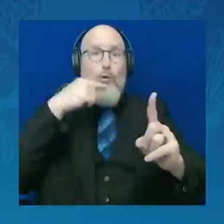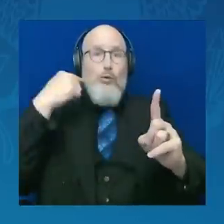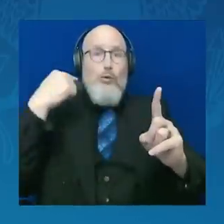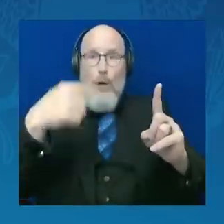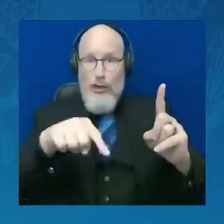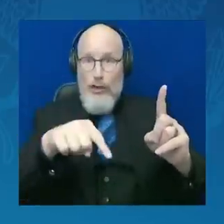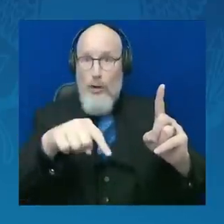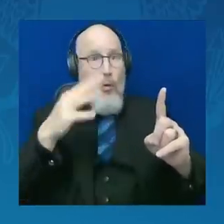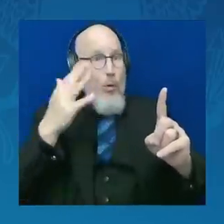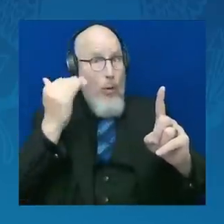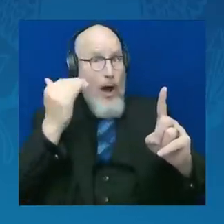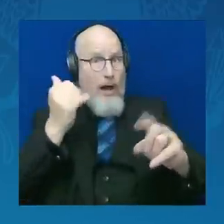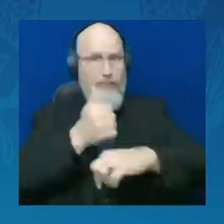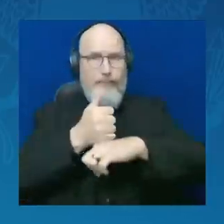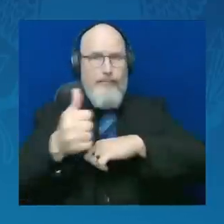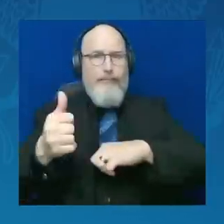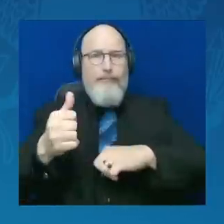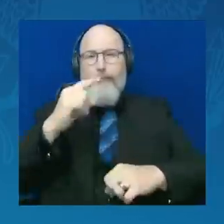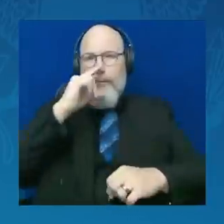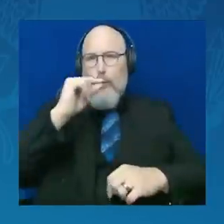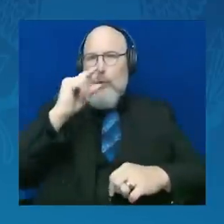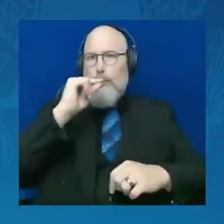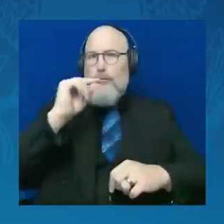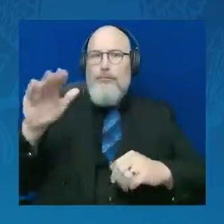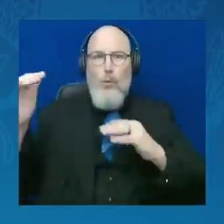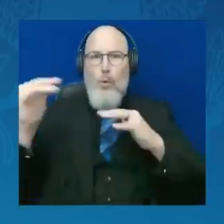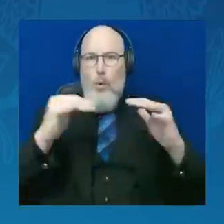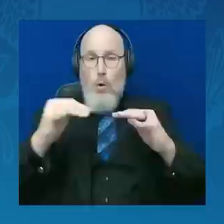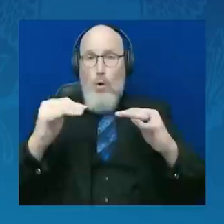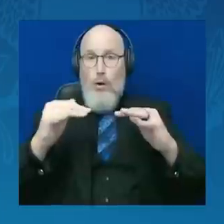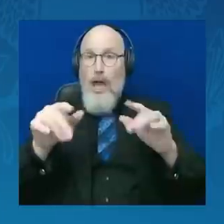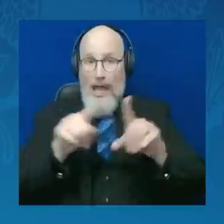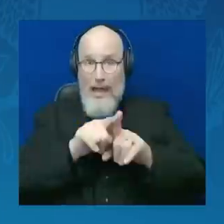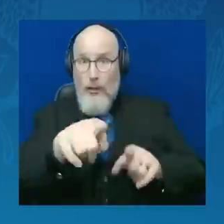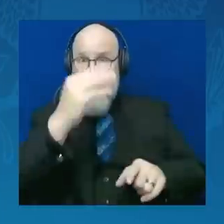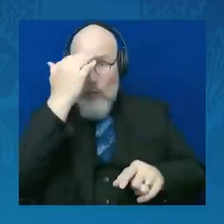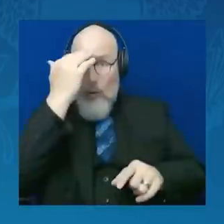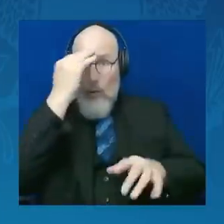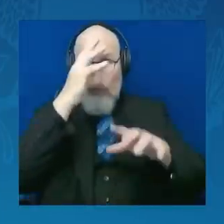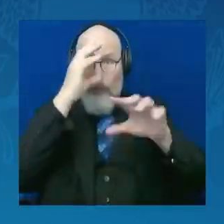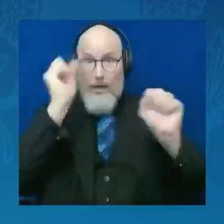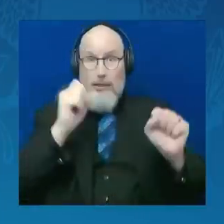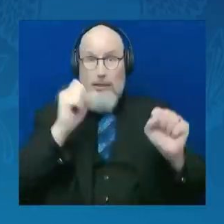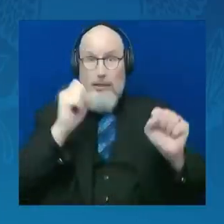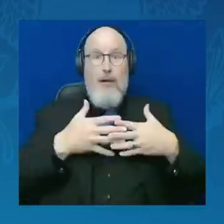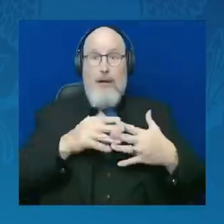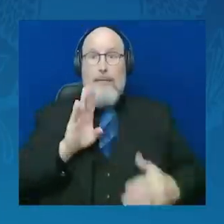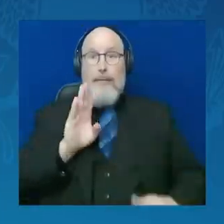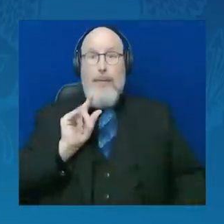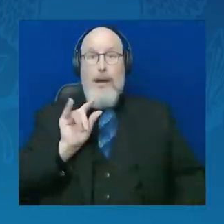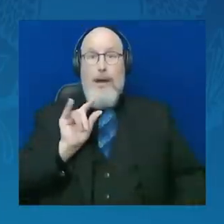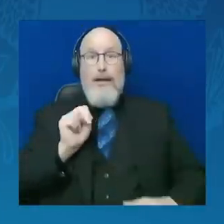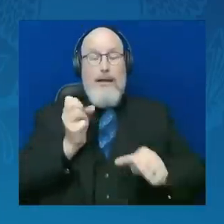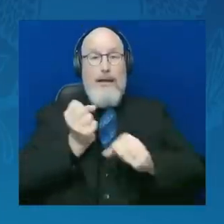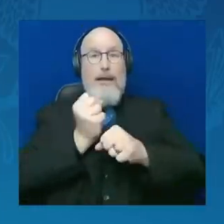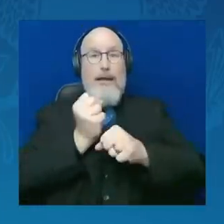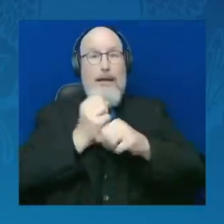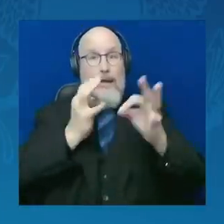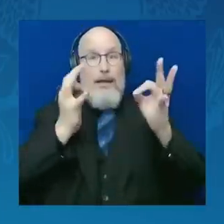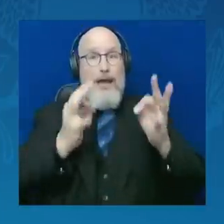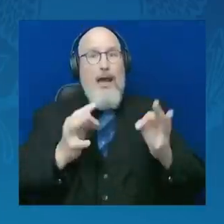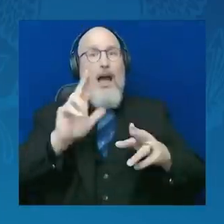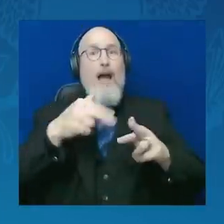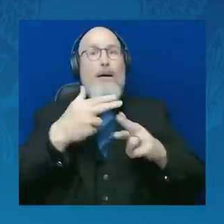know, the President of the United States also made the decision to do what was necessary in terms of the purchase of Russian